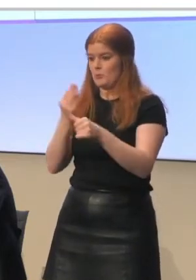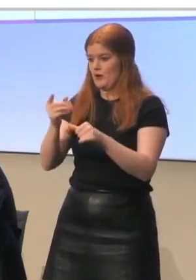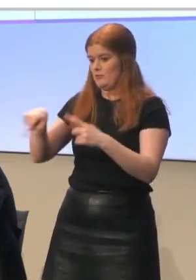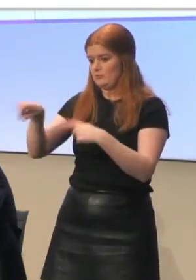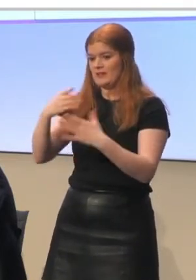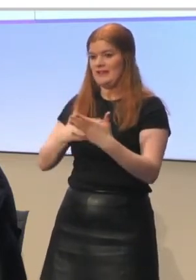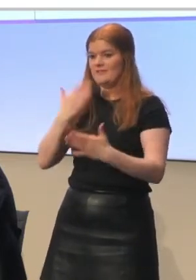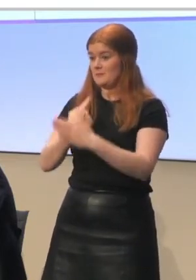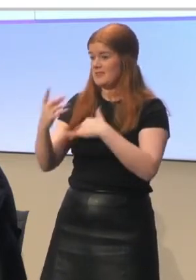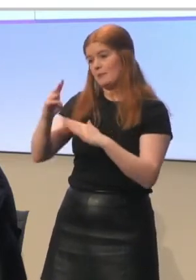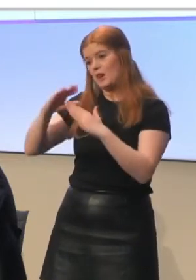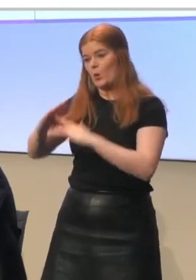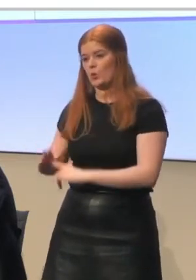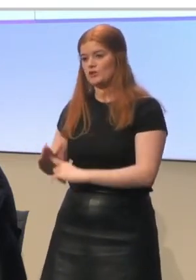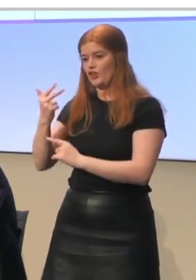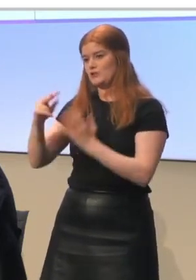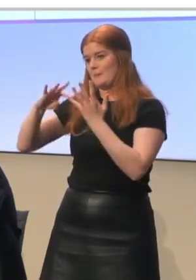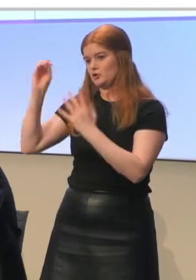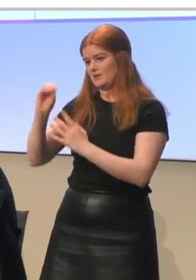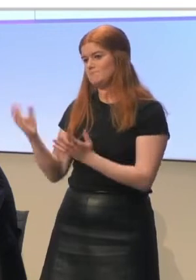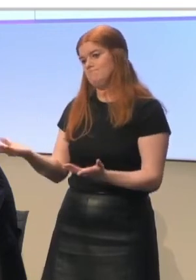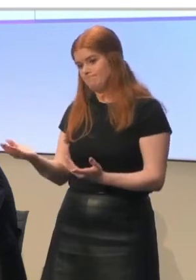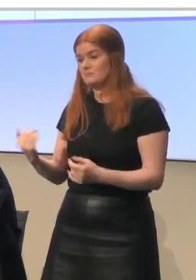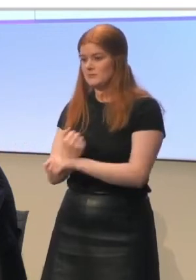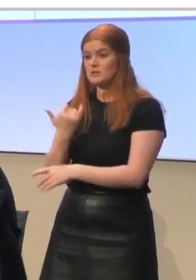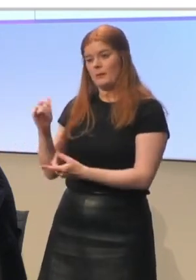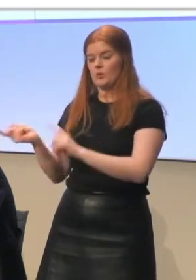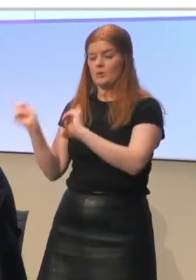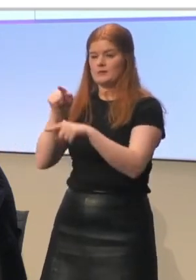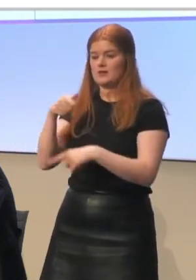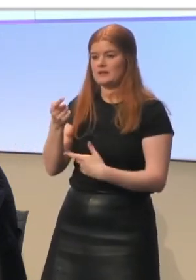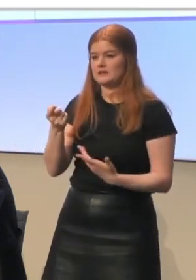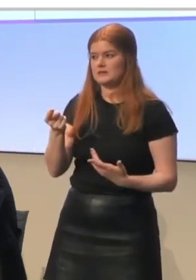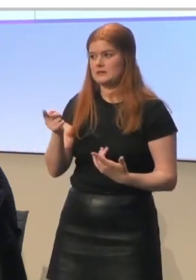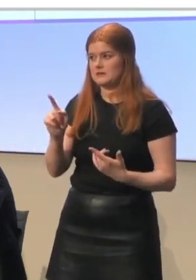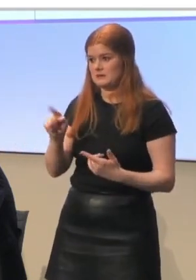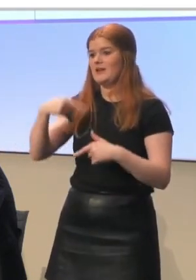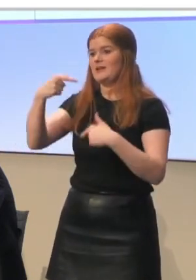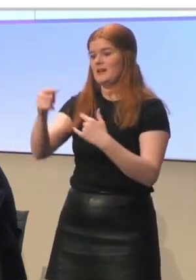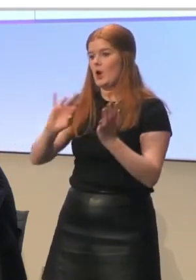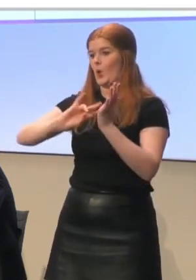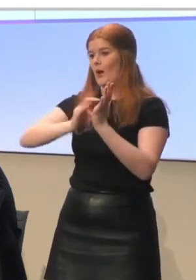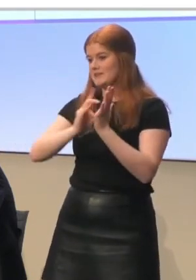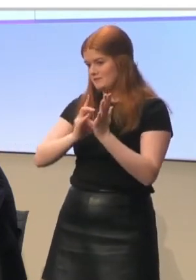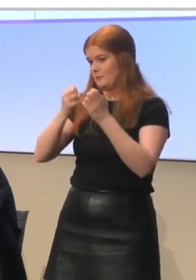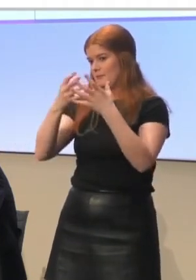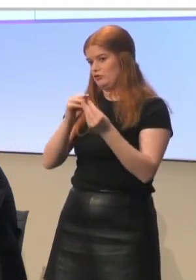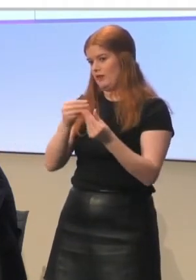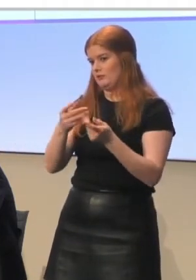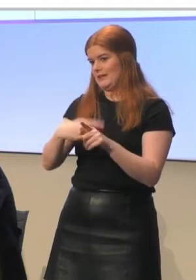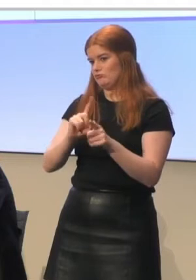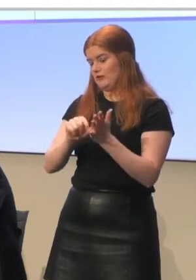independently, it was quite a bit lower at 39%. So we might come back to that in the qualitative material